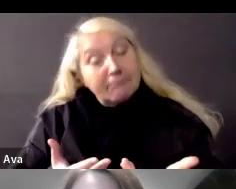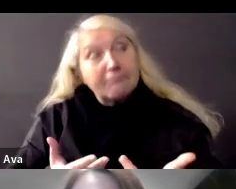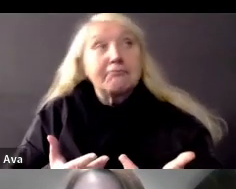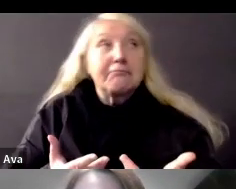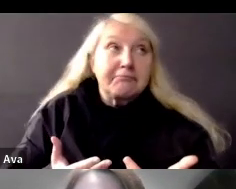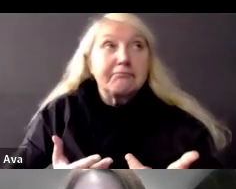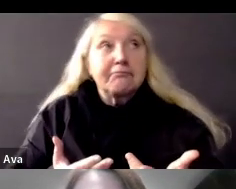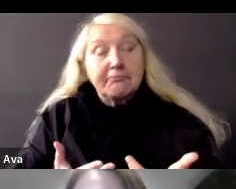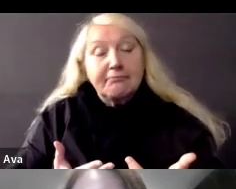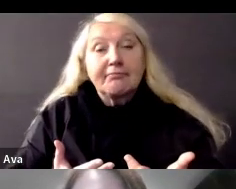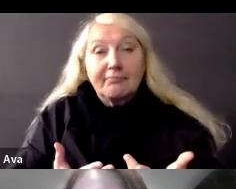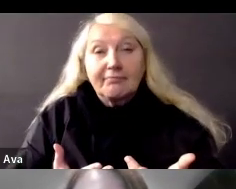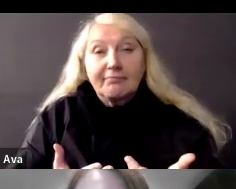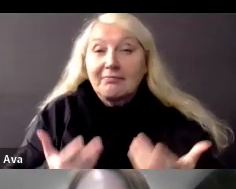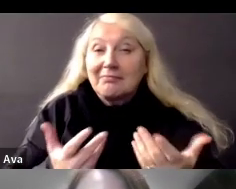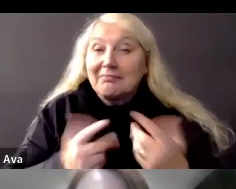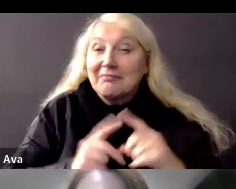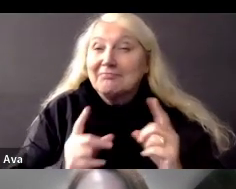I